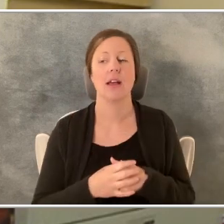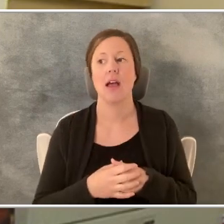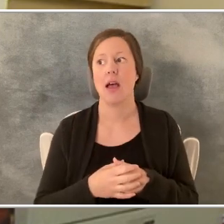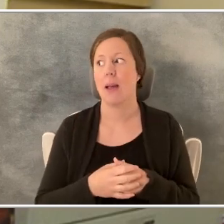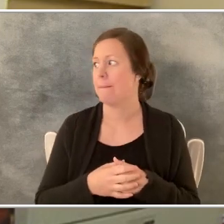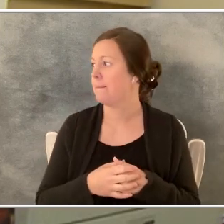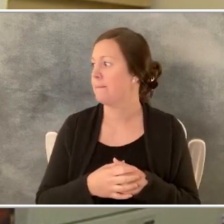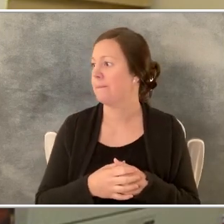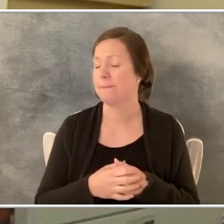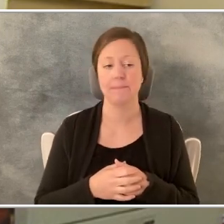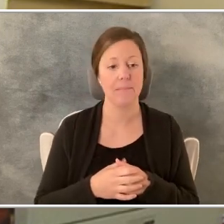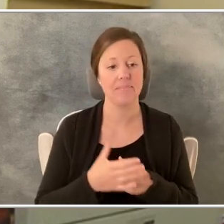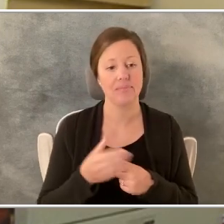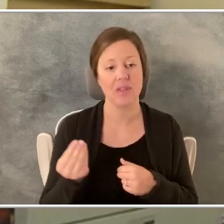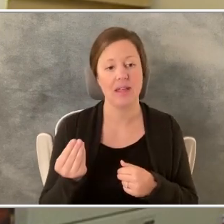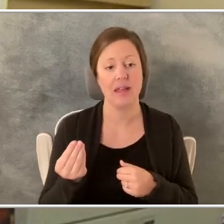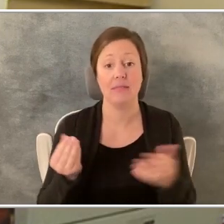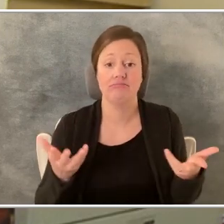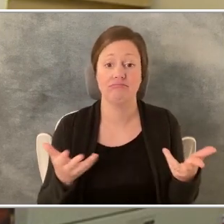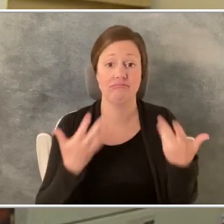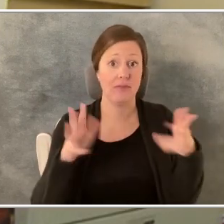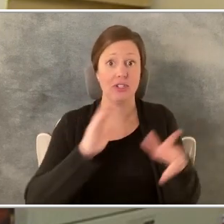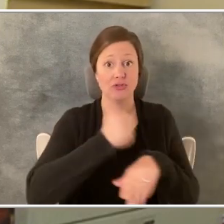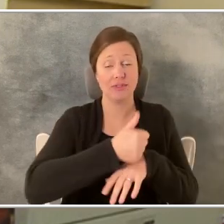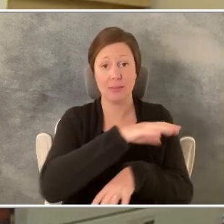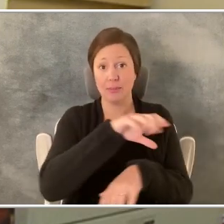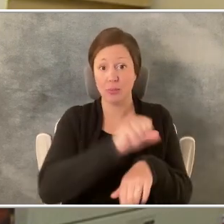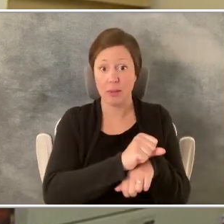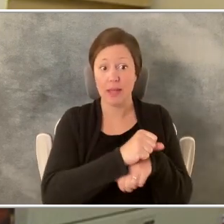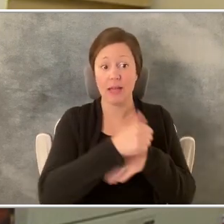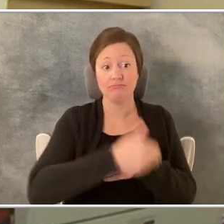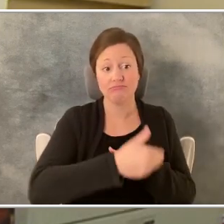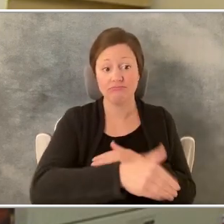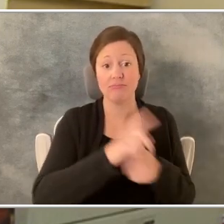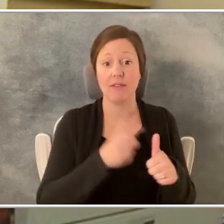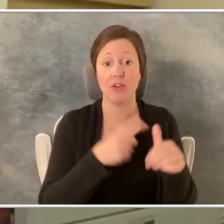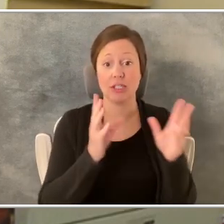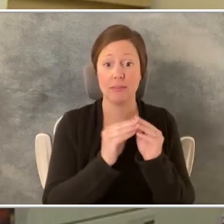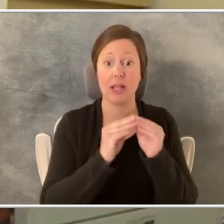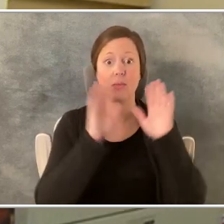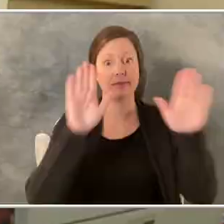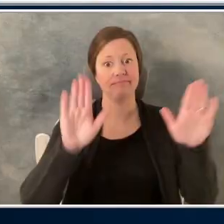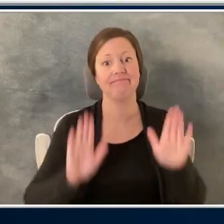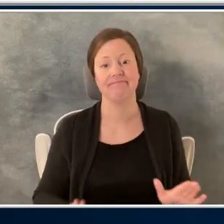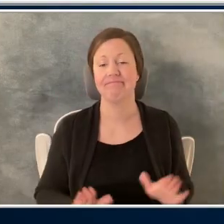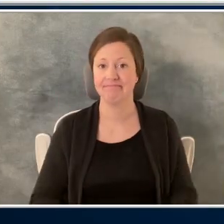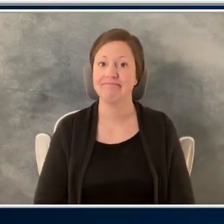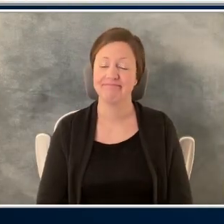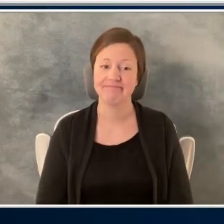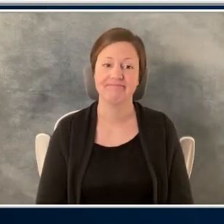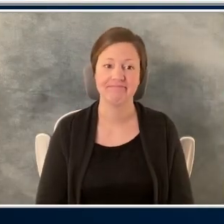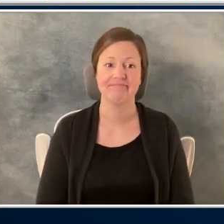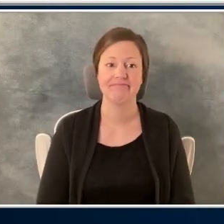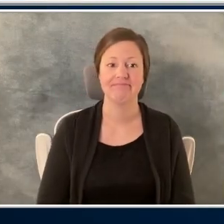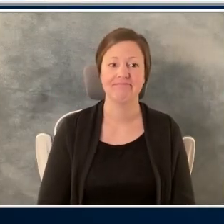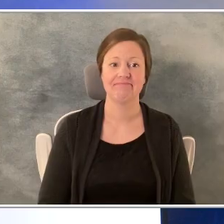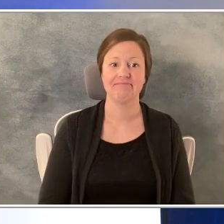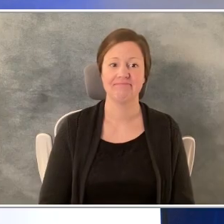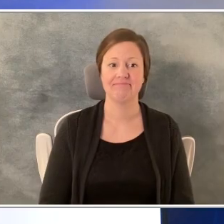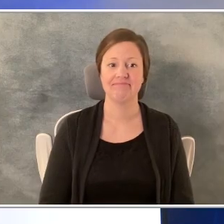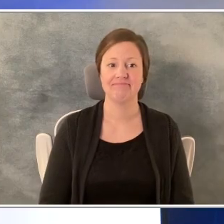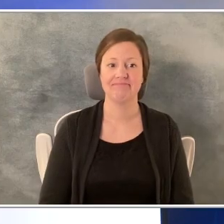I got the appointment, and the first meeting was incredible. So it's like 6 degrees to Dr. Parker,